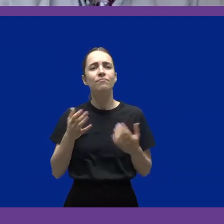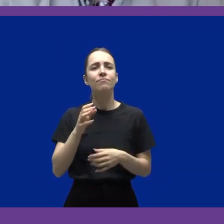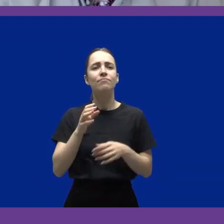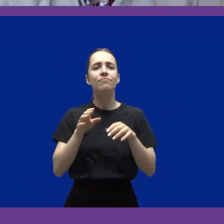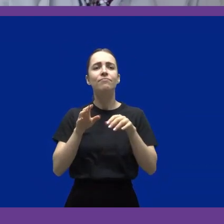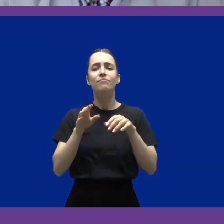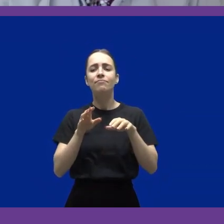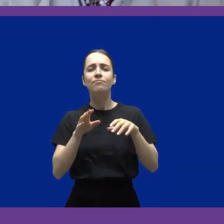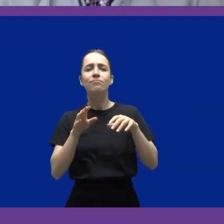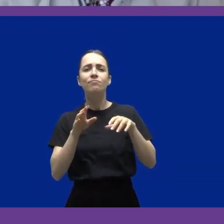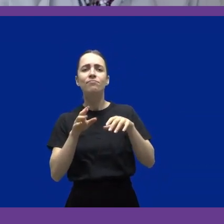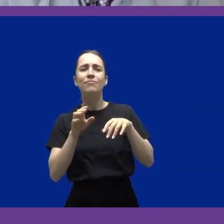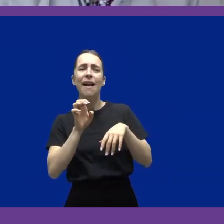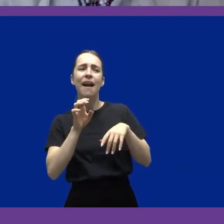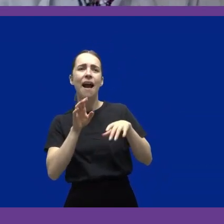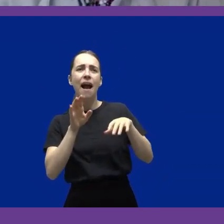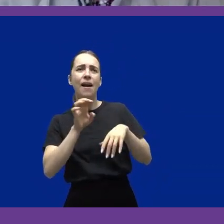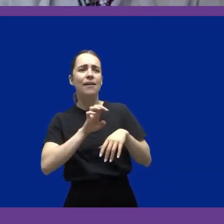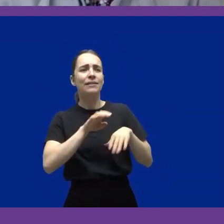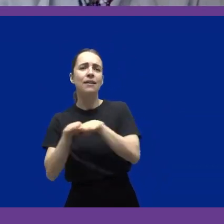with your help. Next slide.